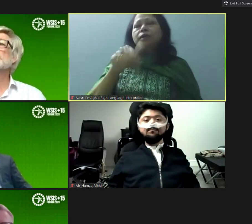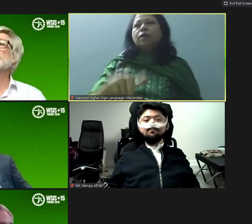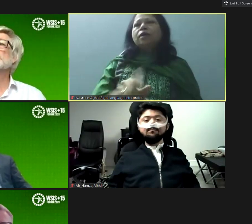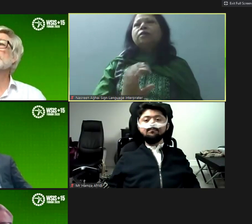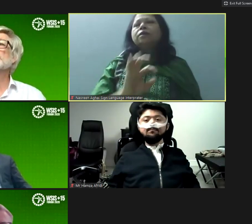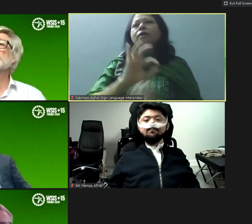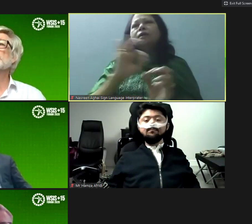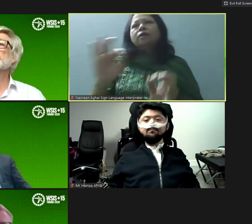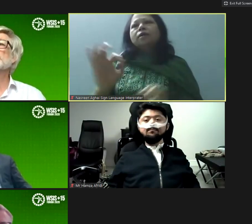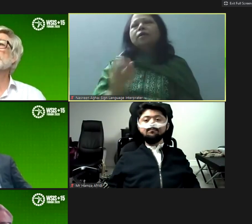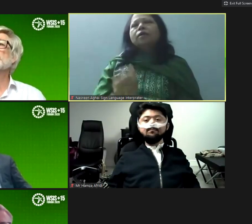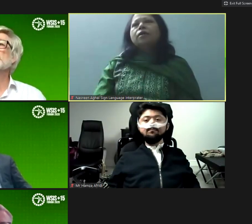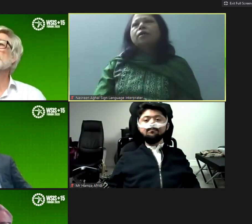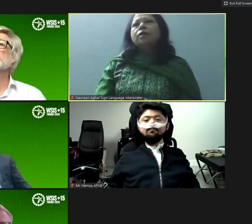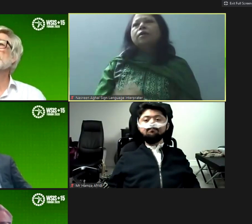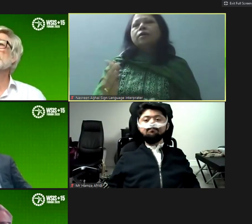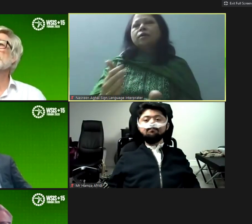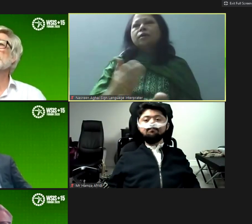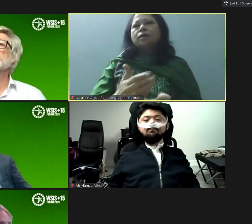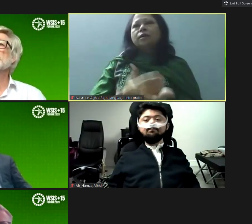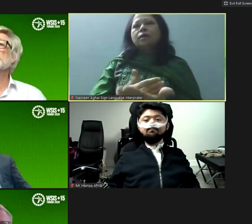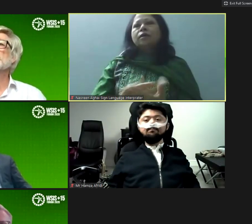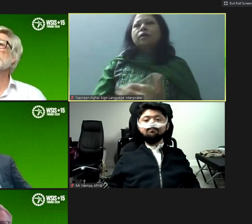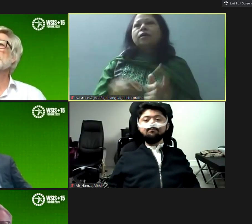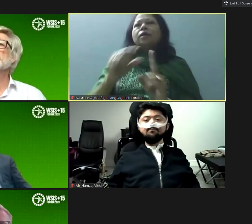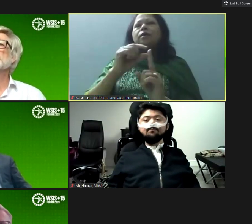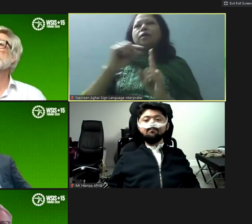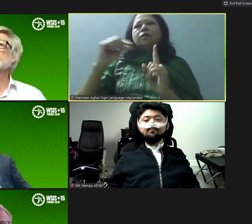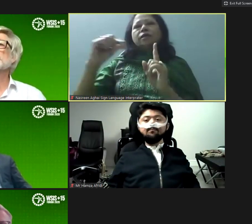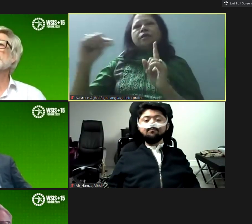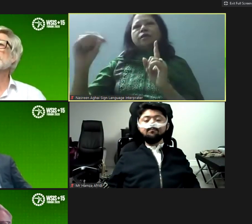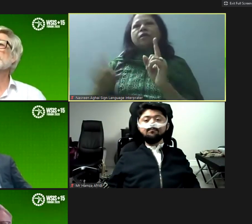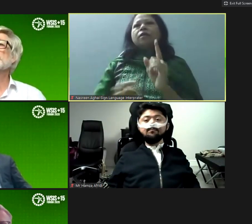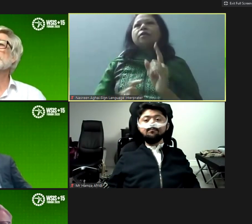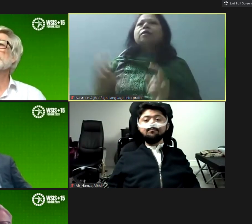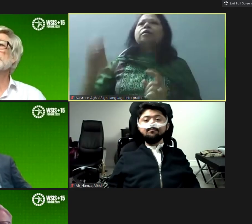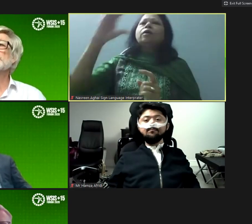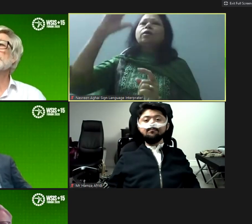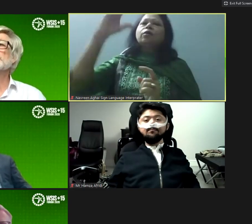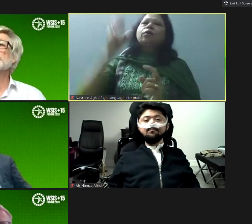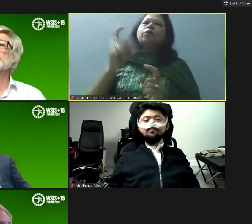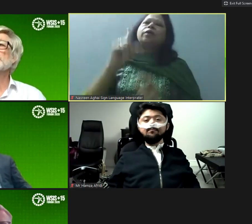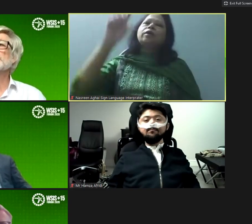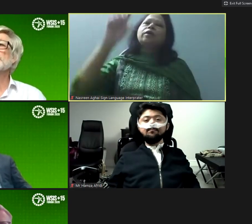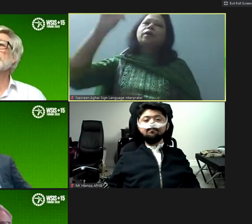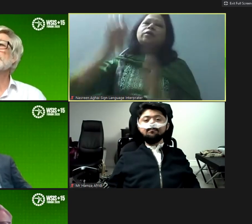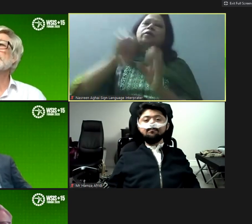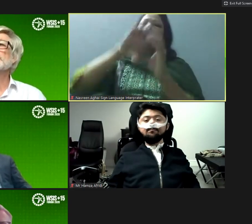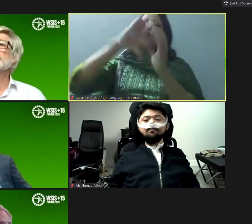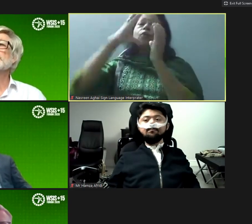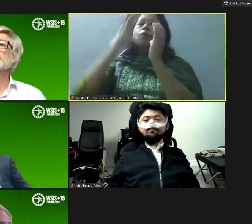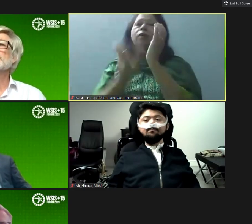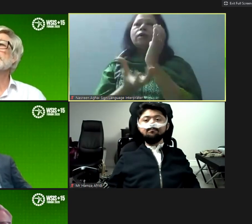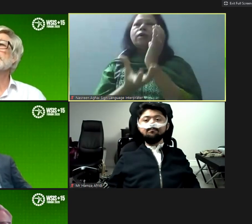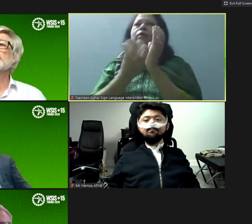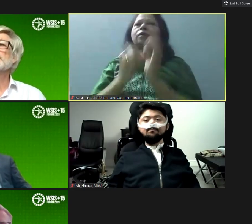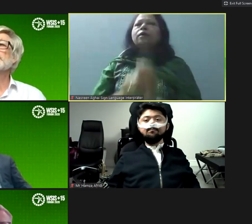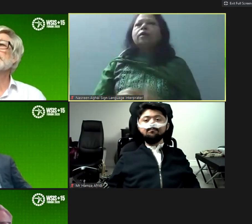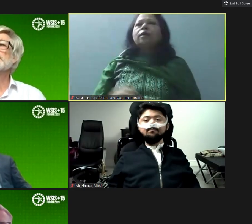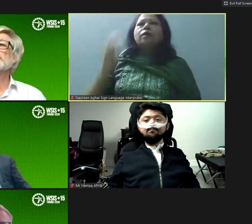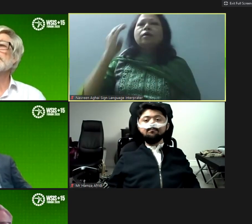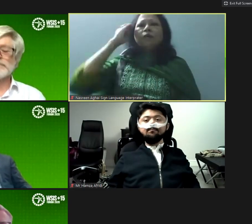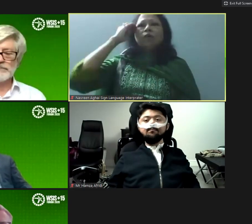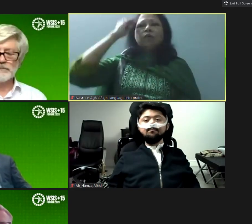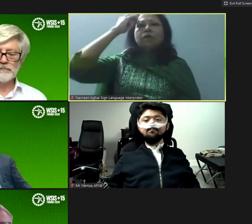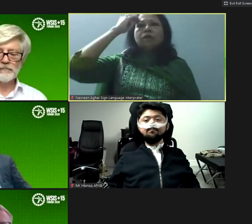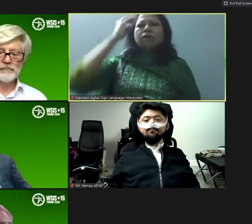So the session is digital accessibility in a COVID-19 world. So we have Professor Tim